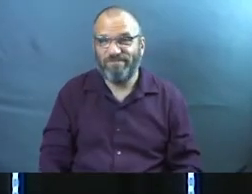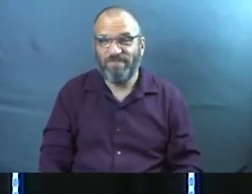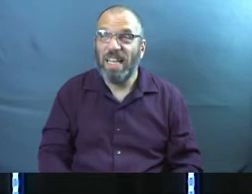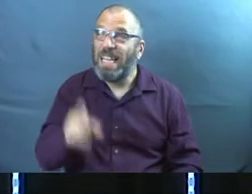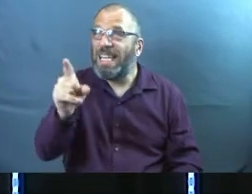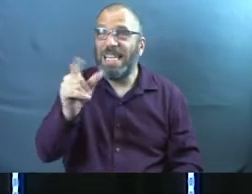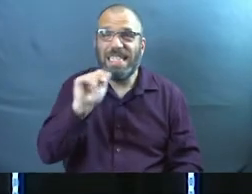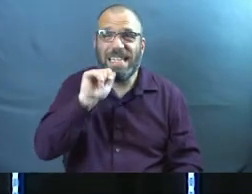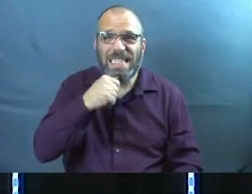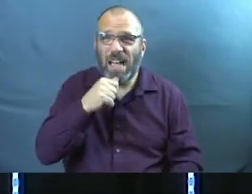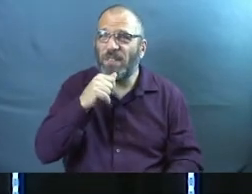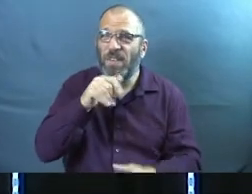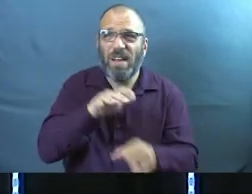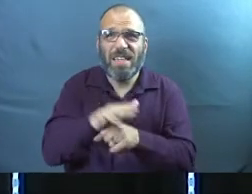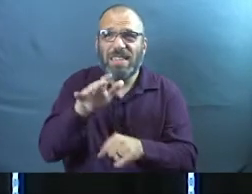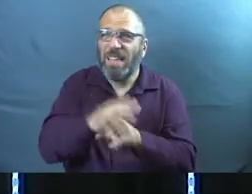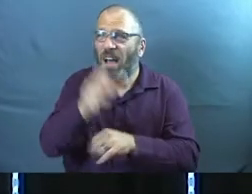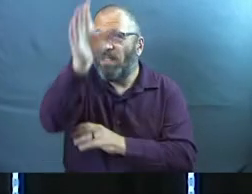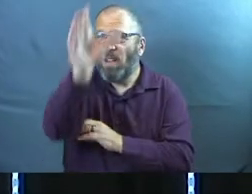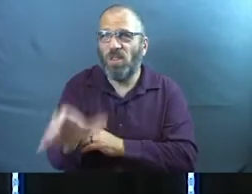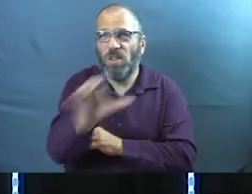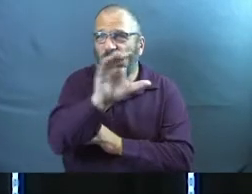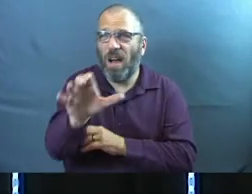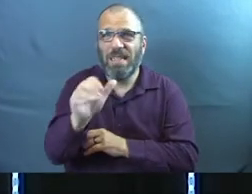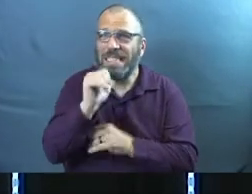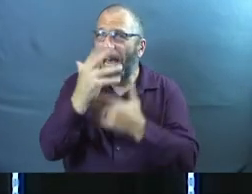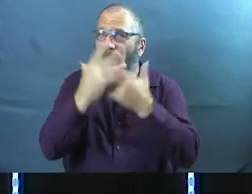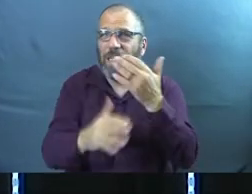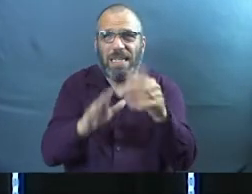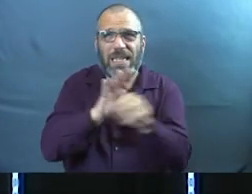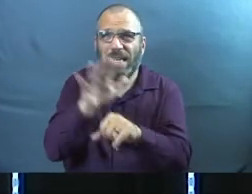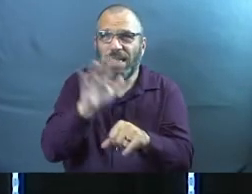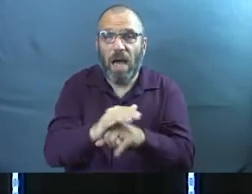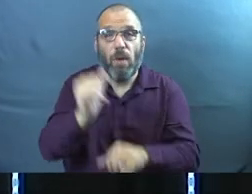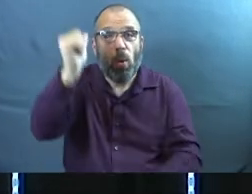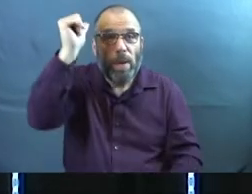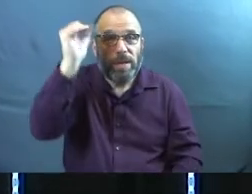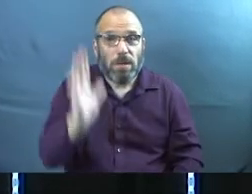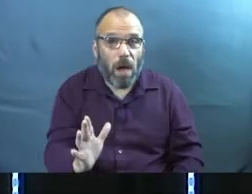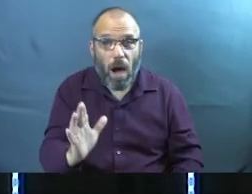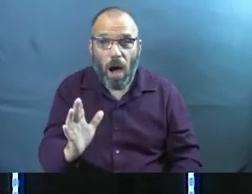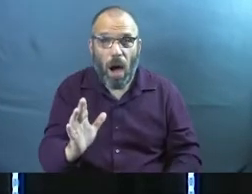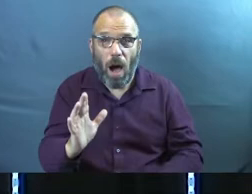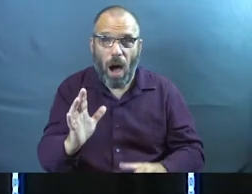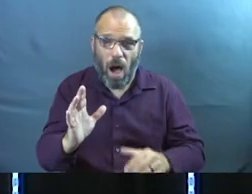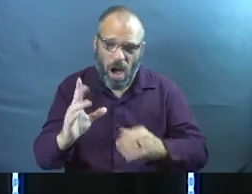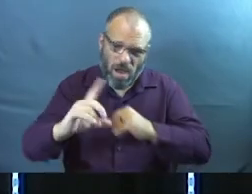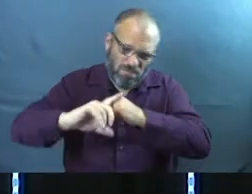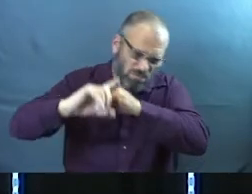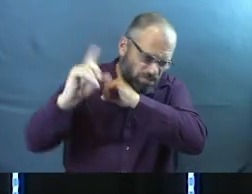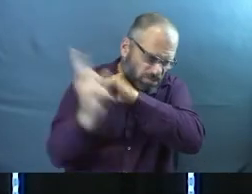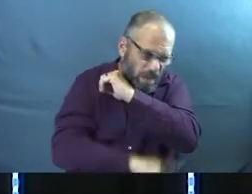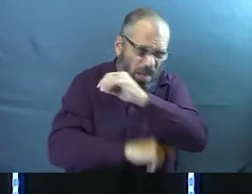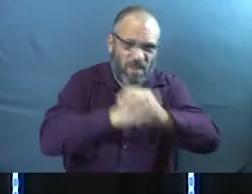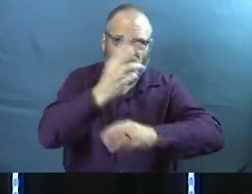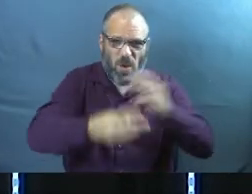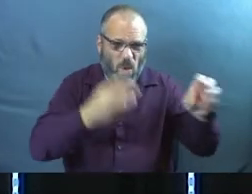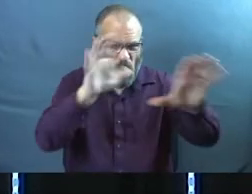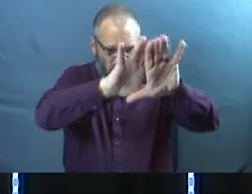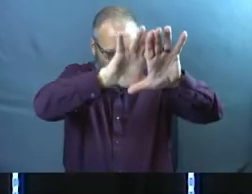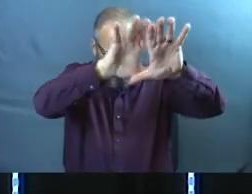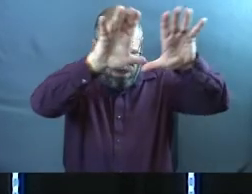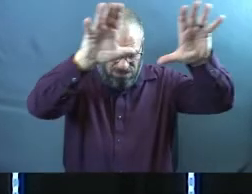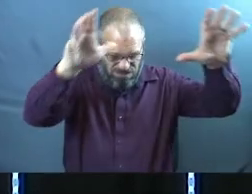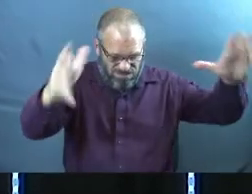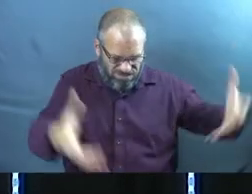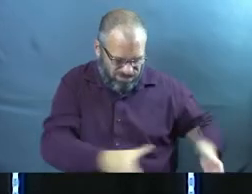He did not suffer enough on his cross. He did not bleed enough. When God poured out the punishment of the sins of all the world on his own